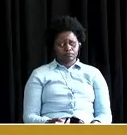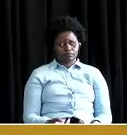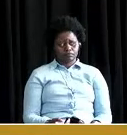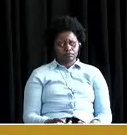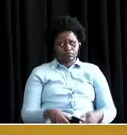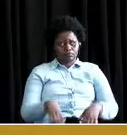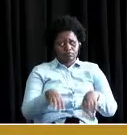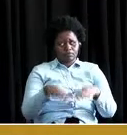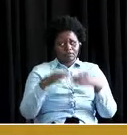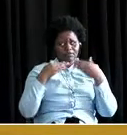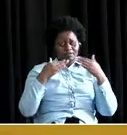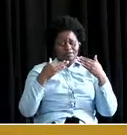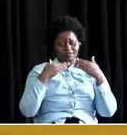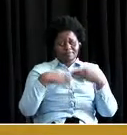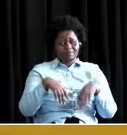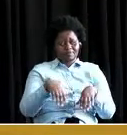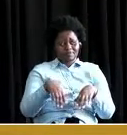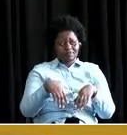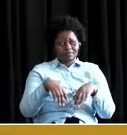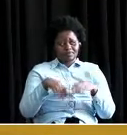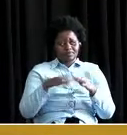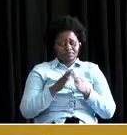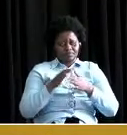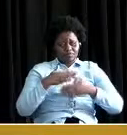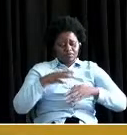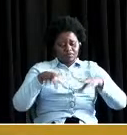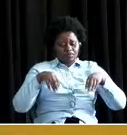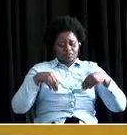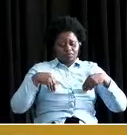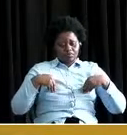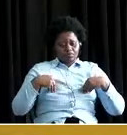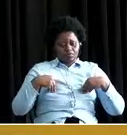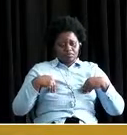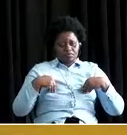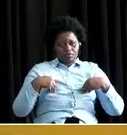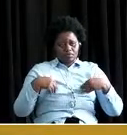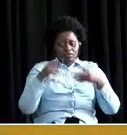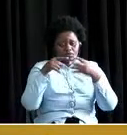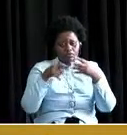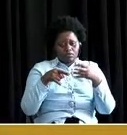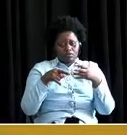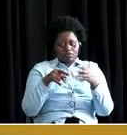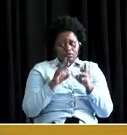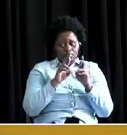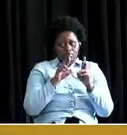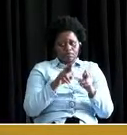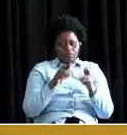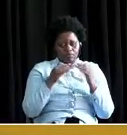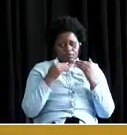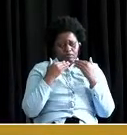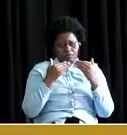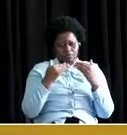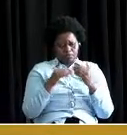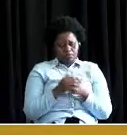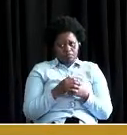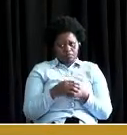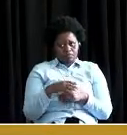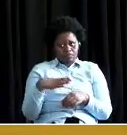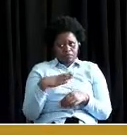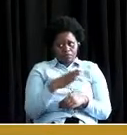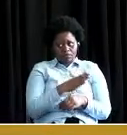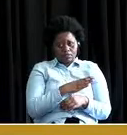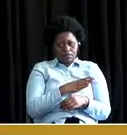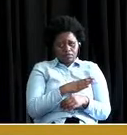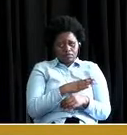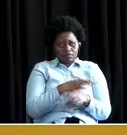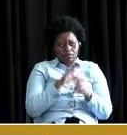Thank you, Honorable Speaker. We accepted and welcome the audit report. Thank you very much. Yeah, thank you very much, Councillors.